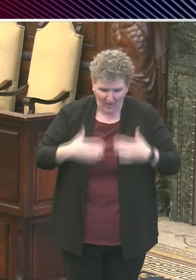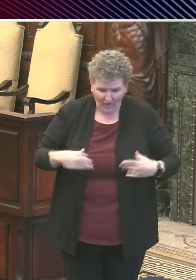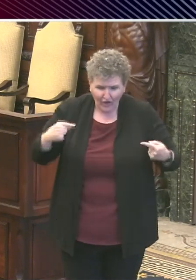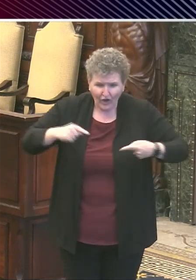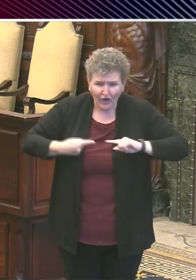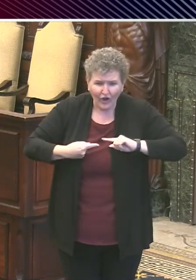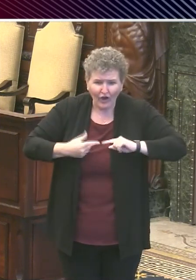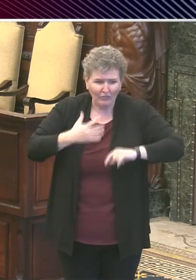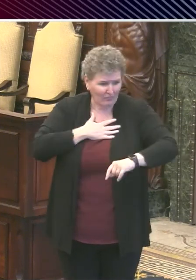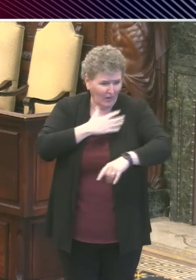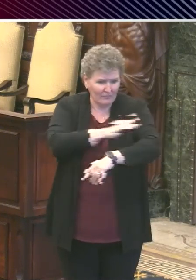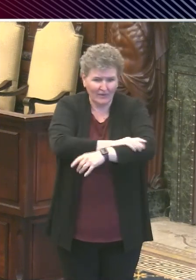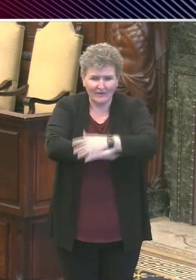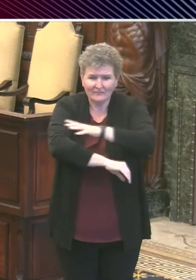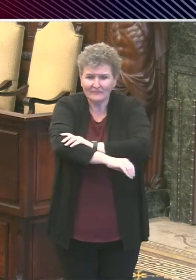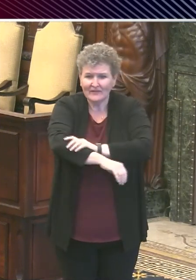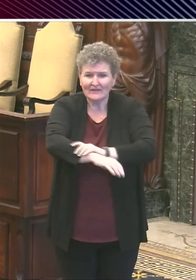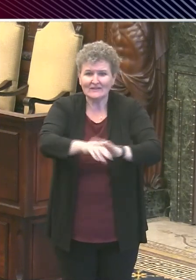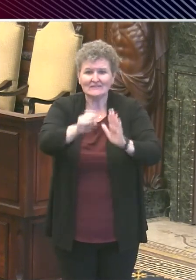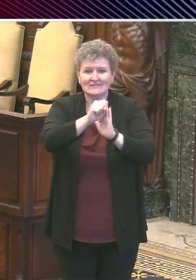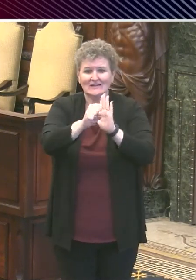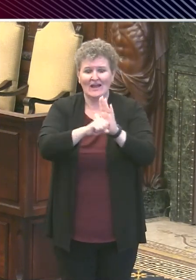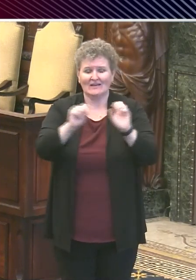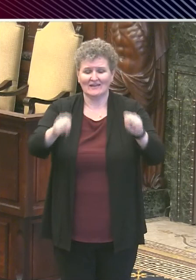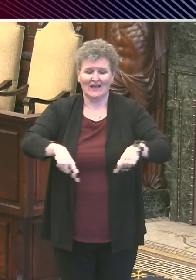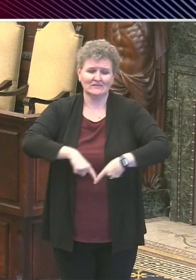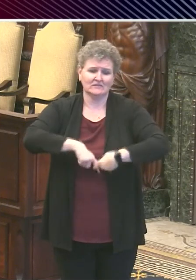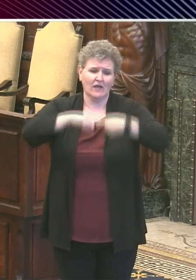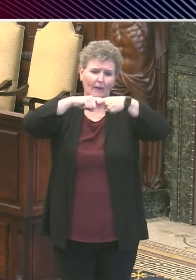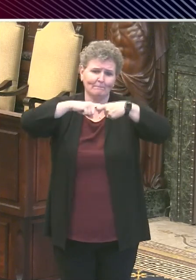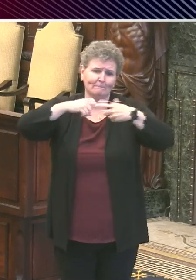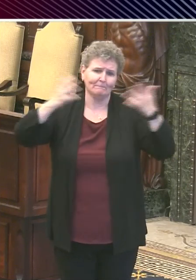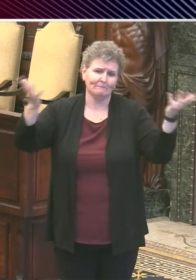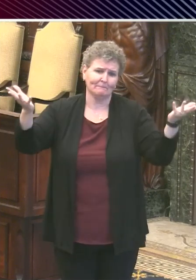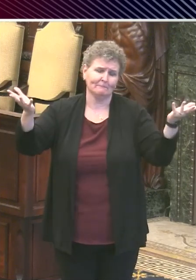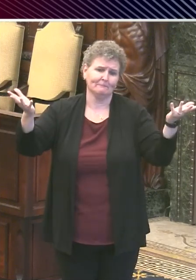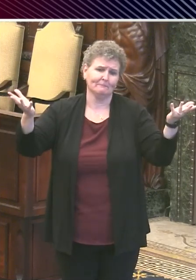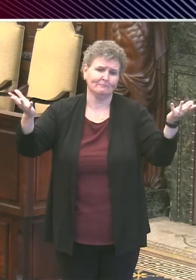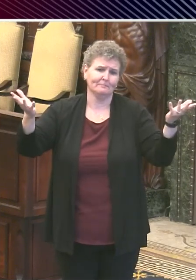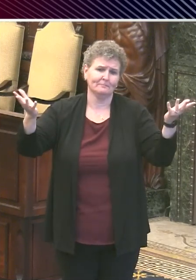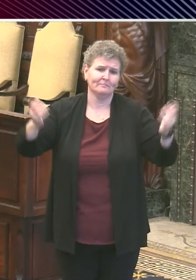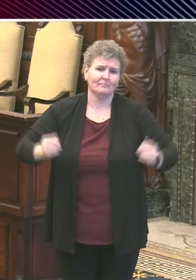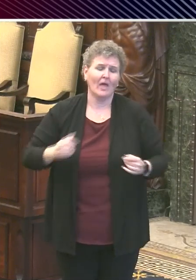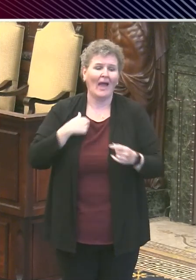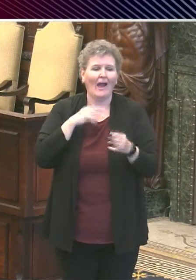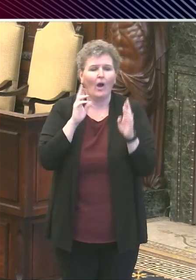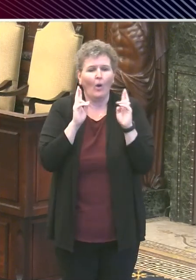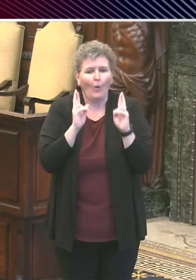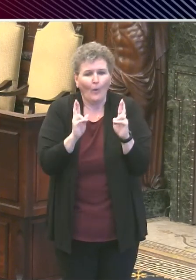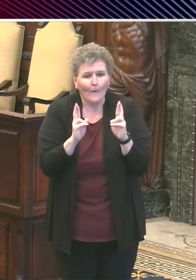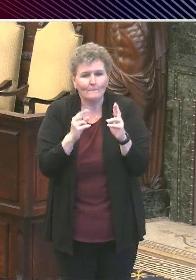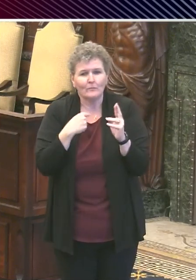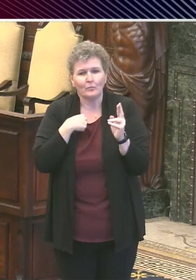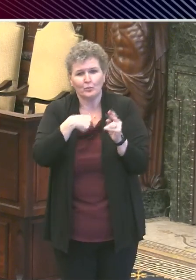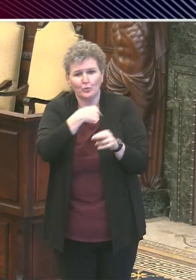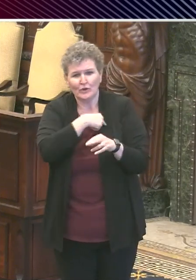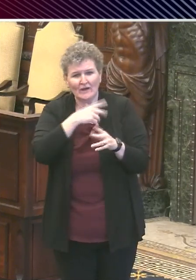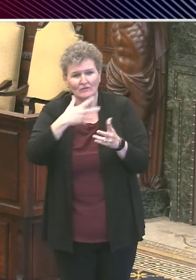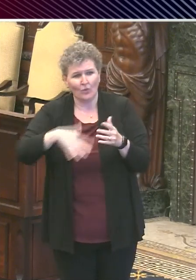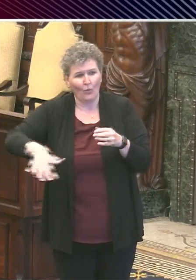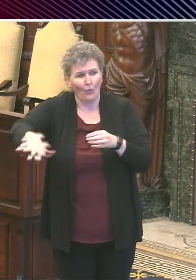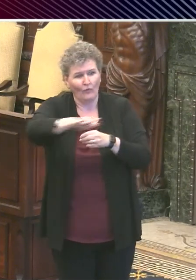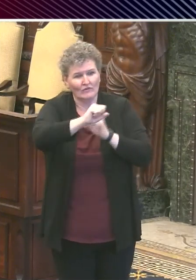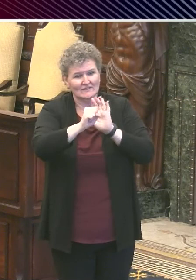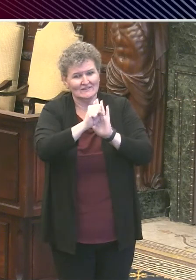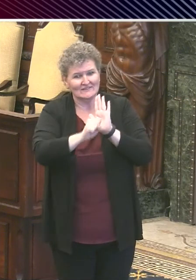the legislature can stop this, and we would hope, with based on what's going on across the state,